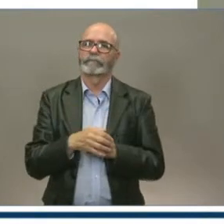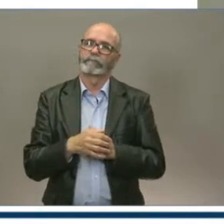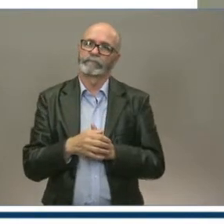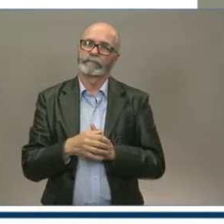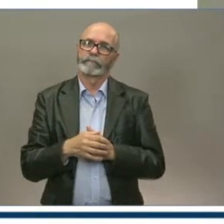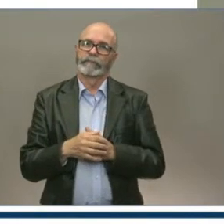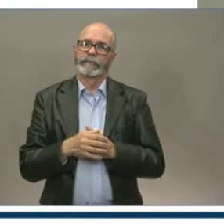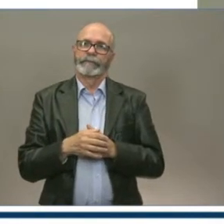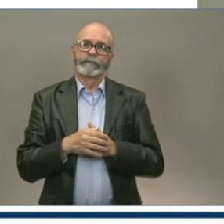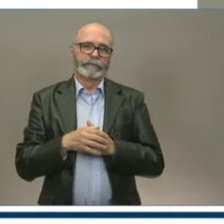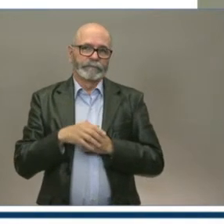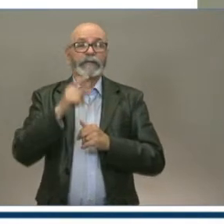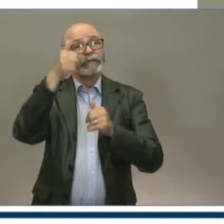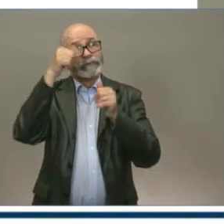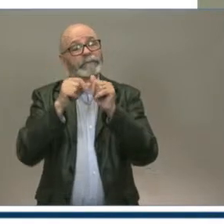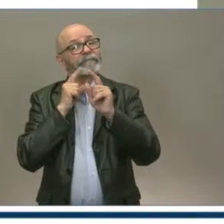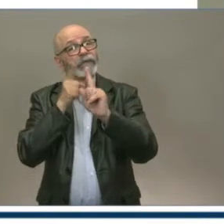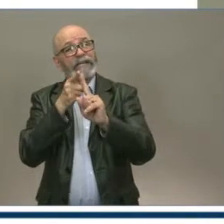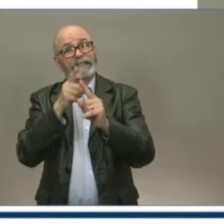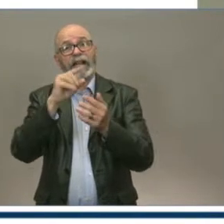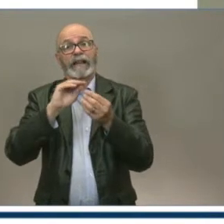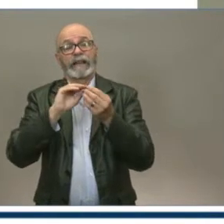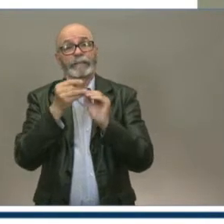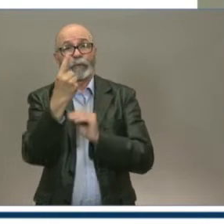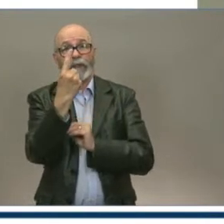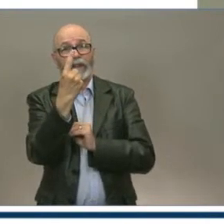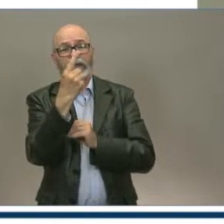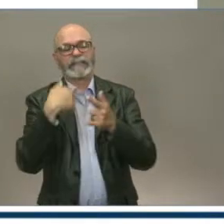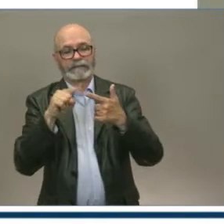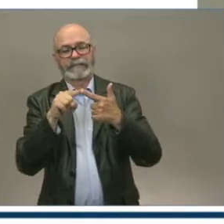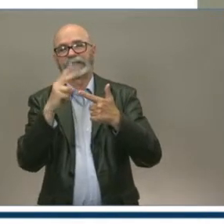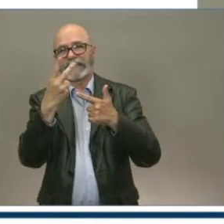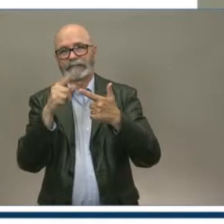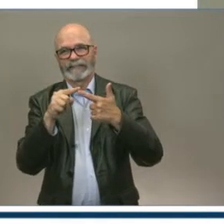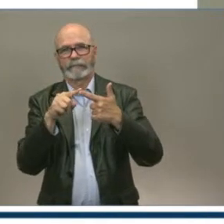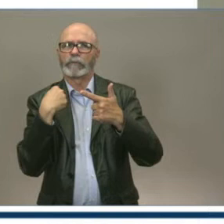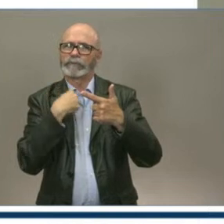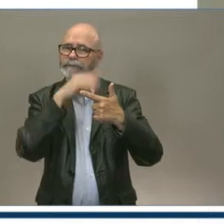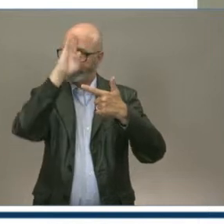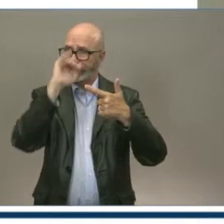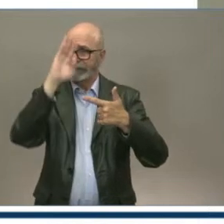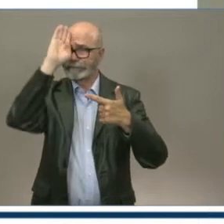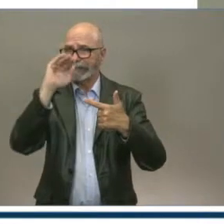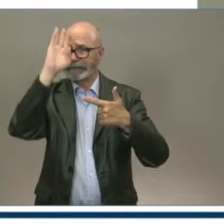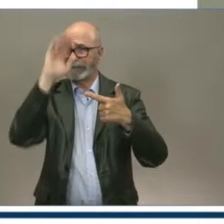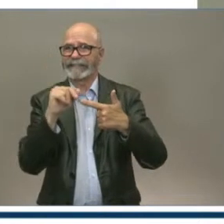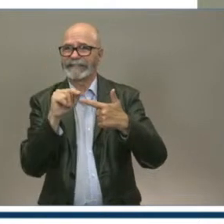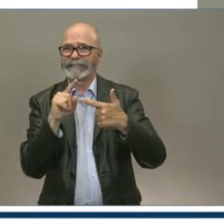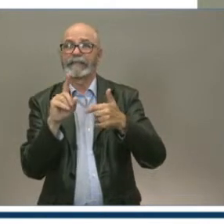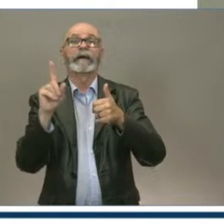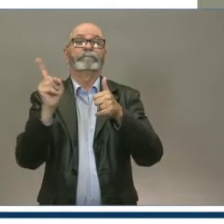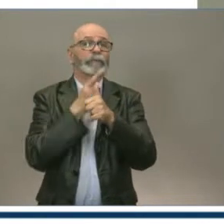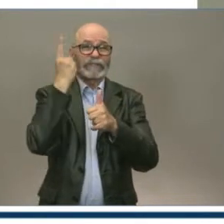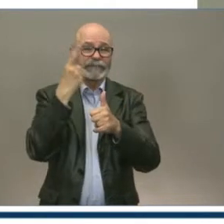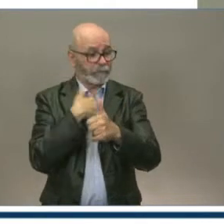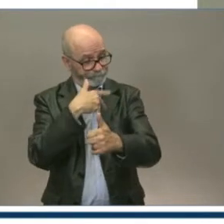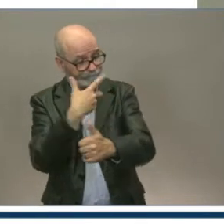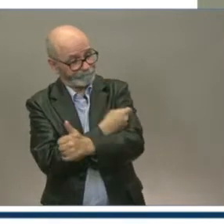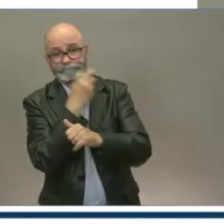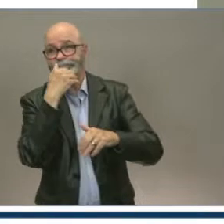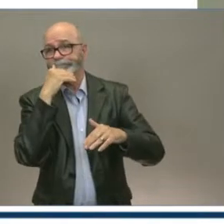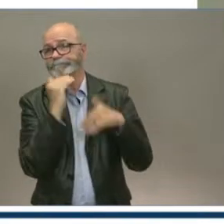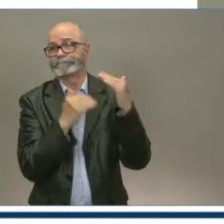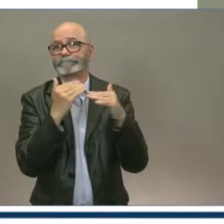Phase 2, that was in anticipation, as I said, that we were having to do first dose all the way through the summer into